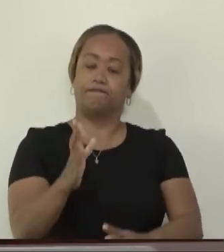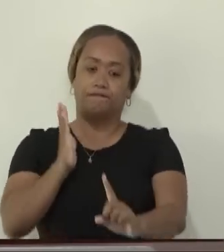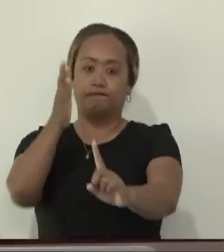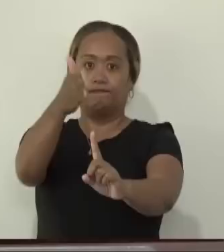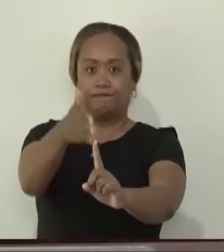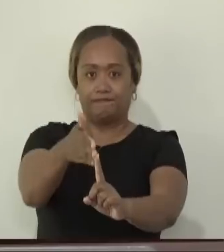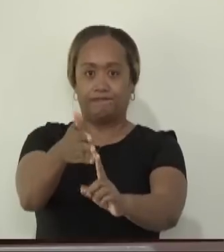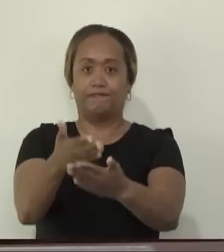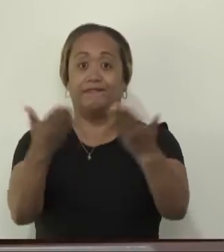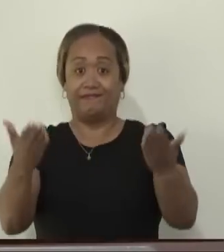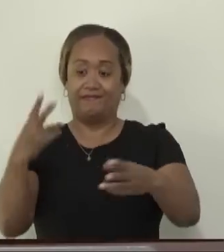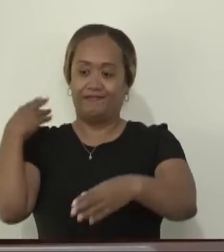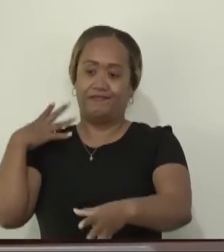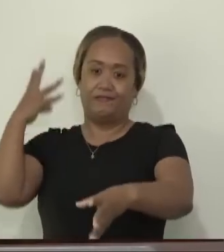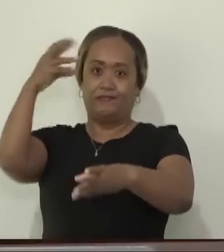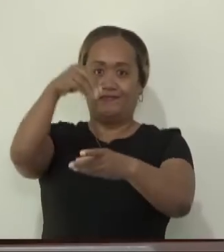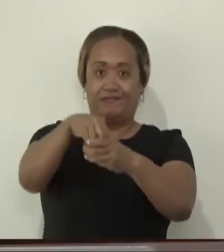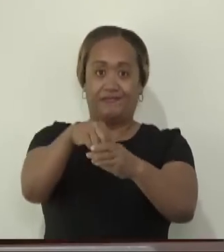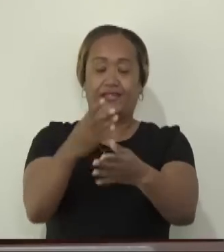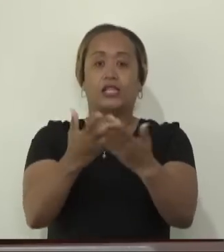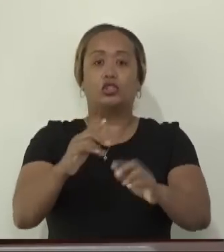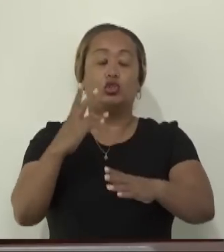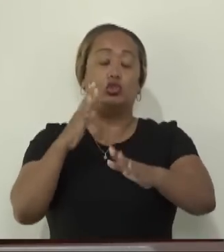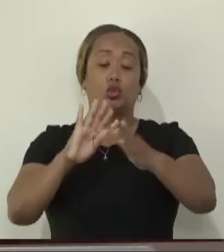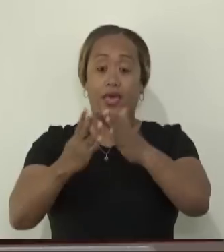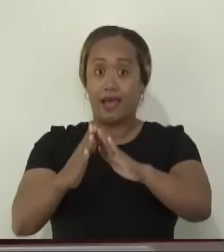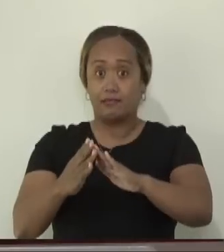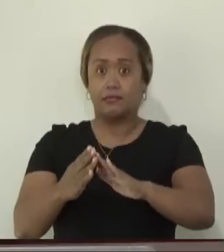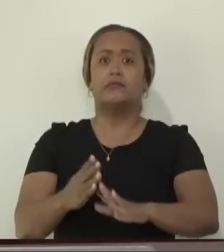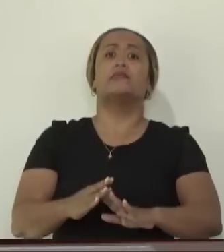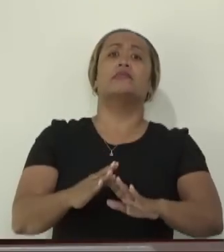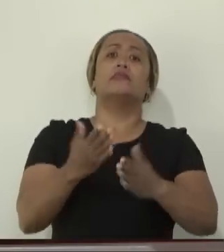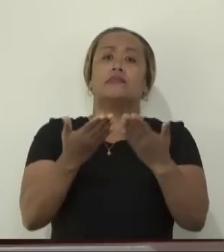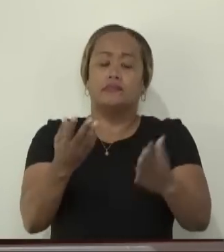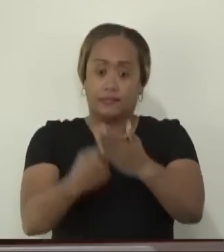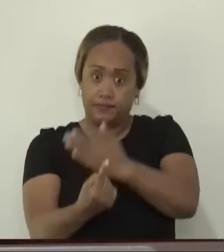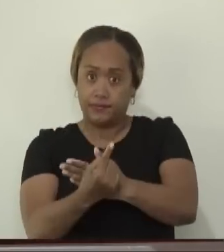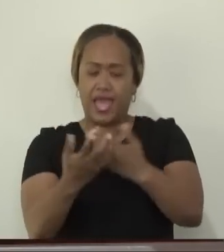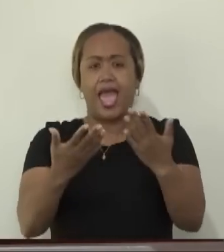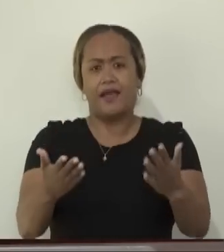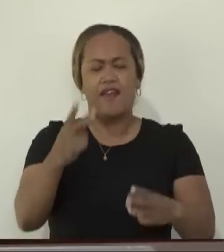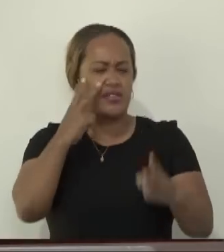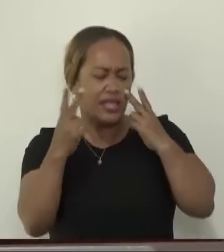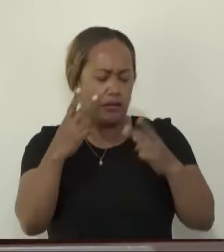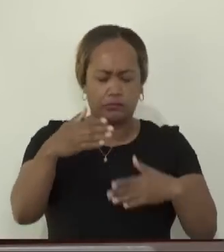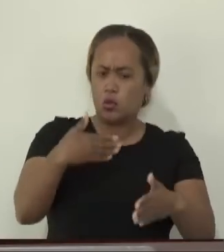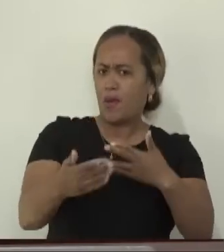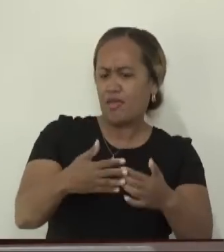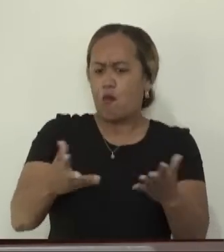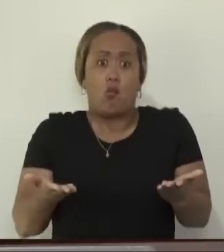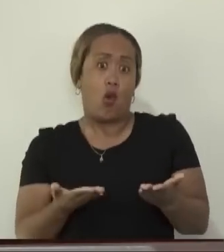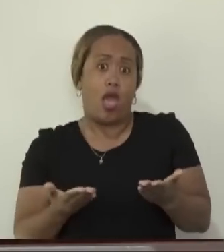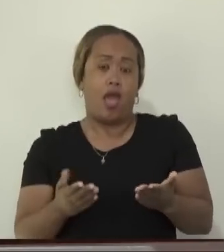common heritage. In our communities, it does not matter where a visitor is from. They